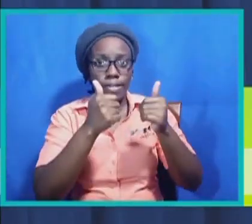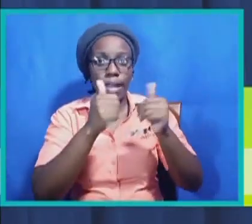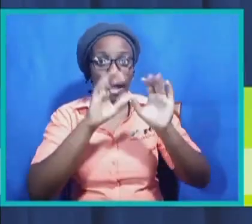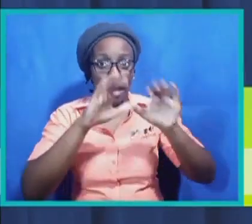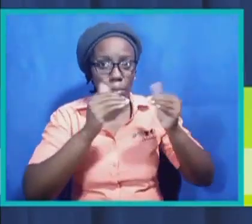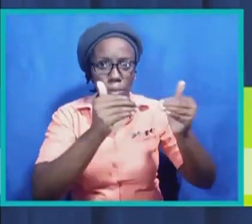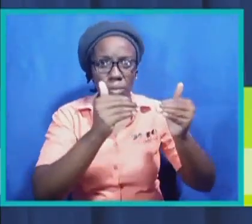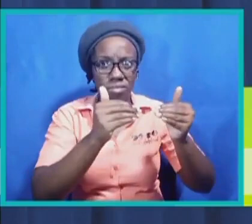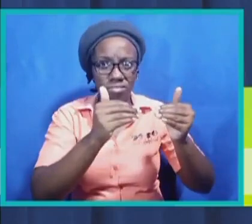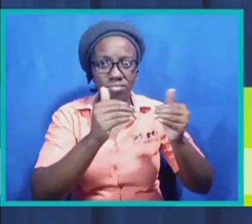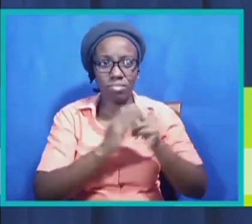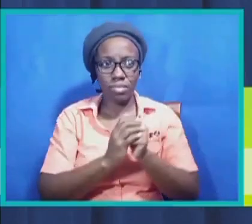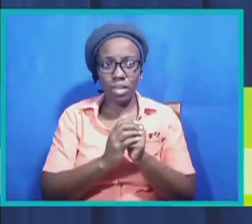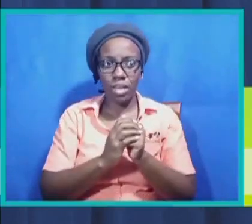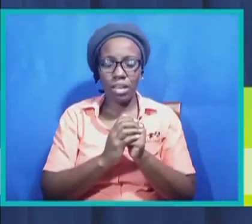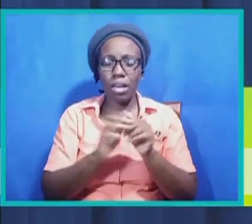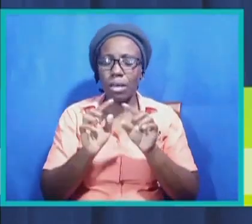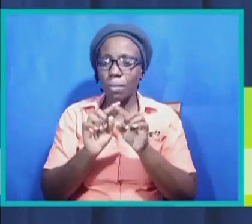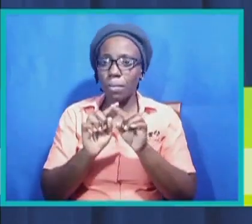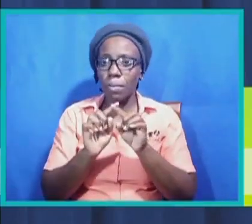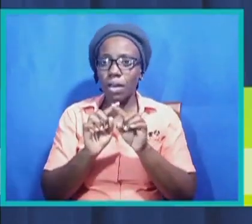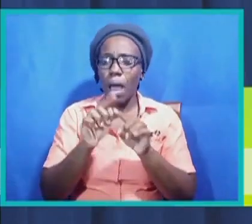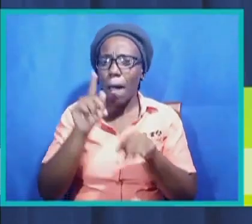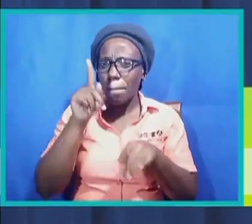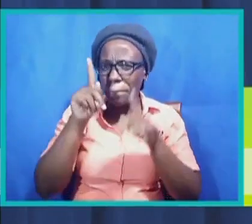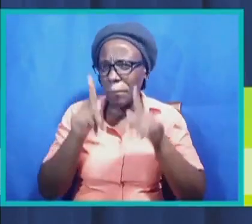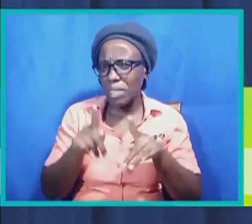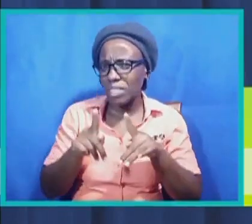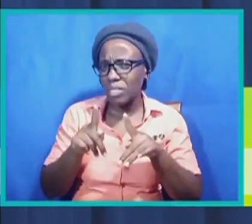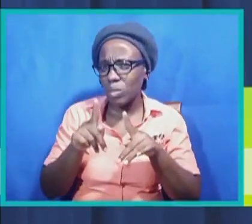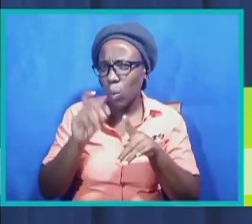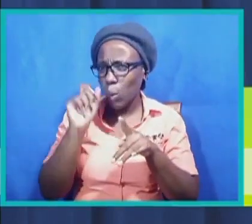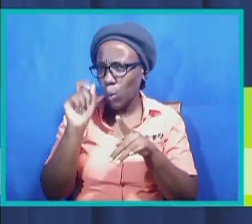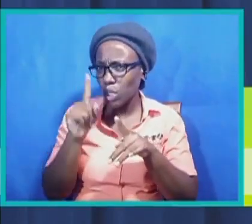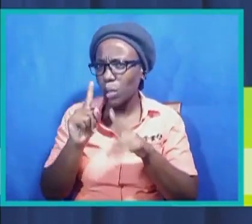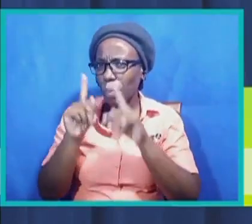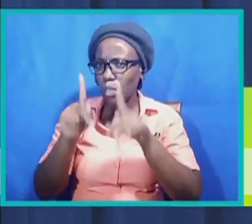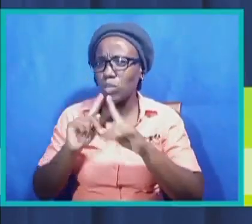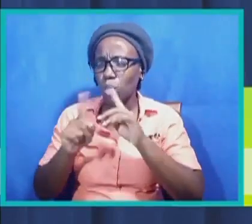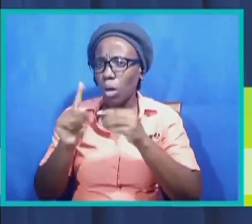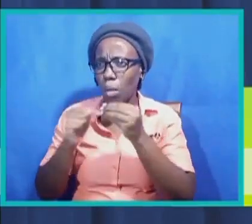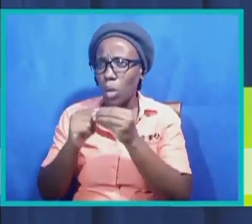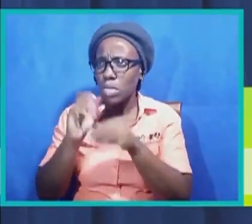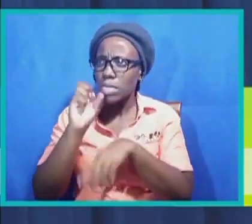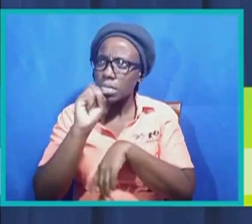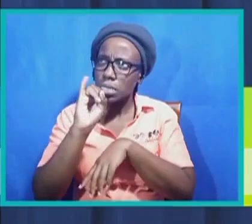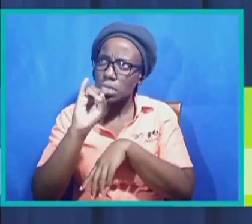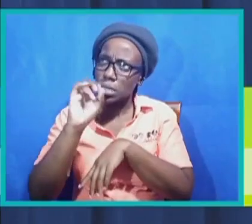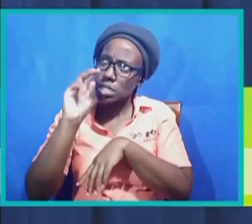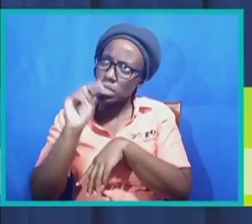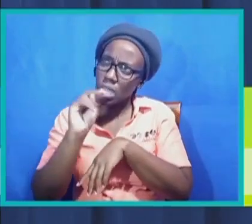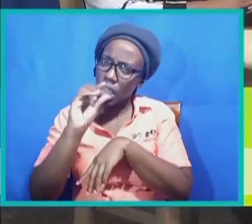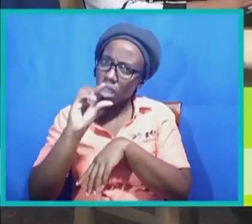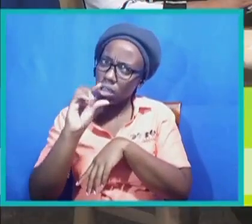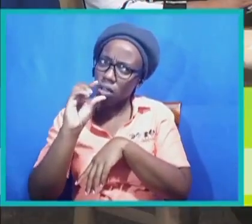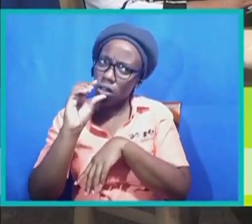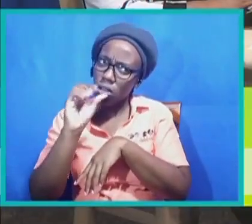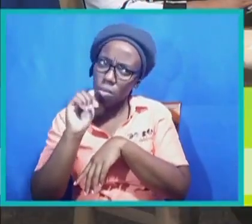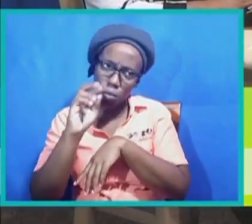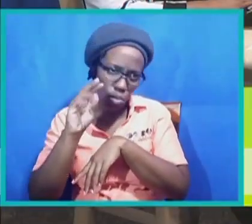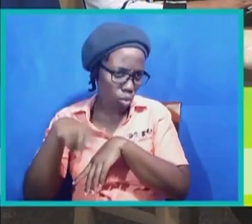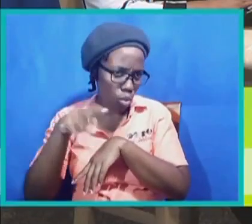Somebody spoke about Singapore, but in Singapore you don't move ahead until all the students would have mastered the learning